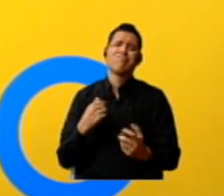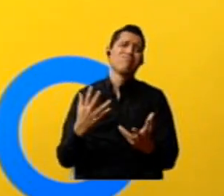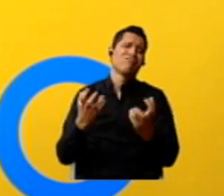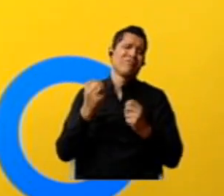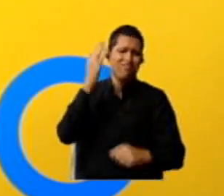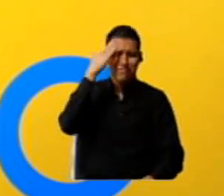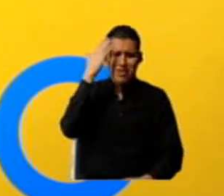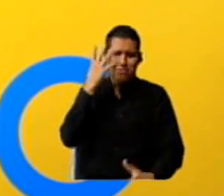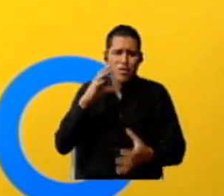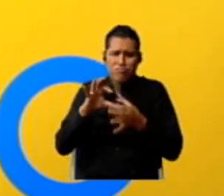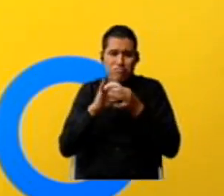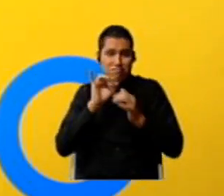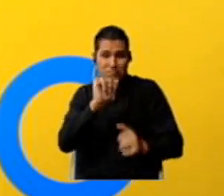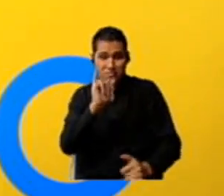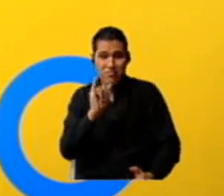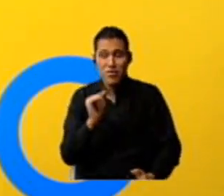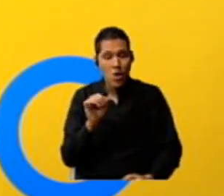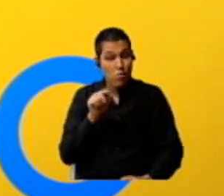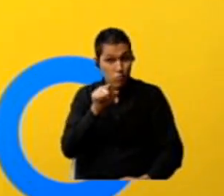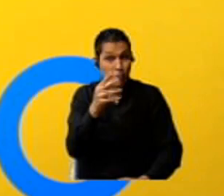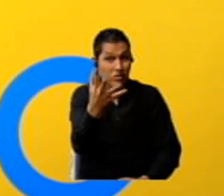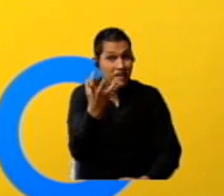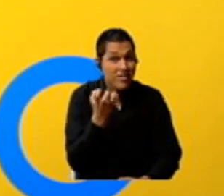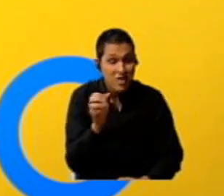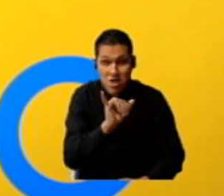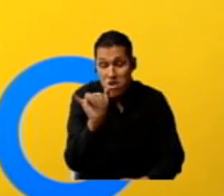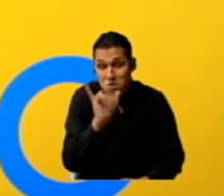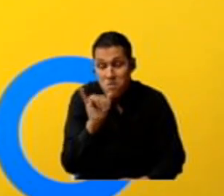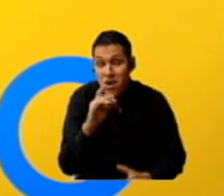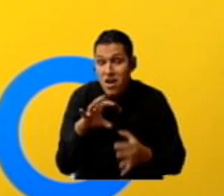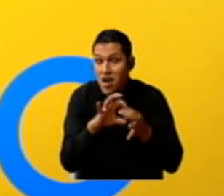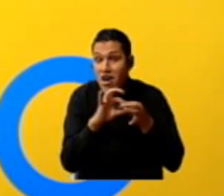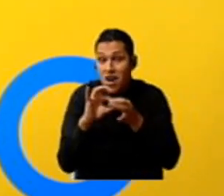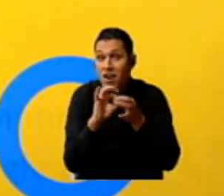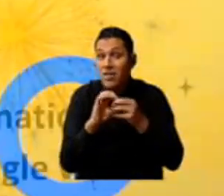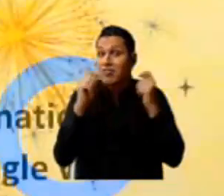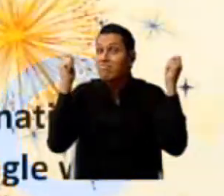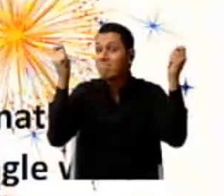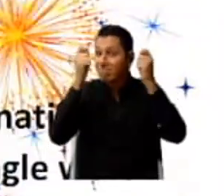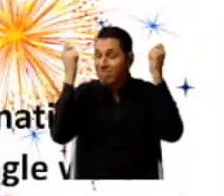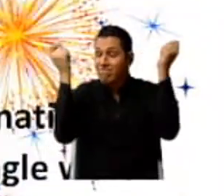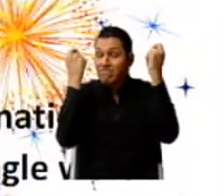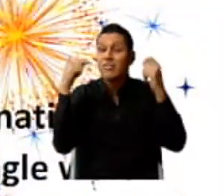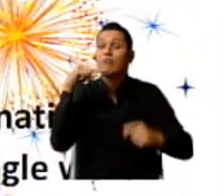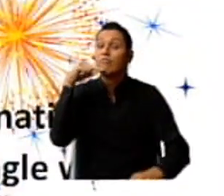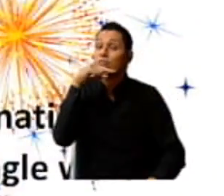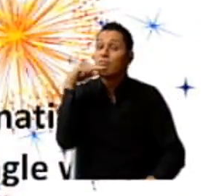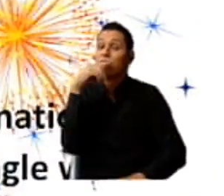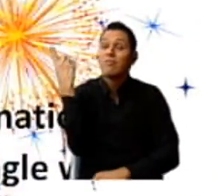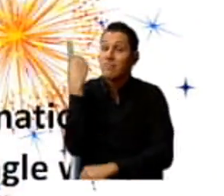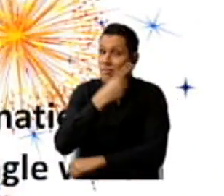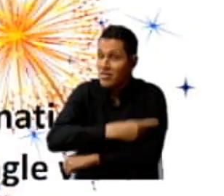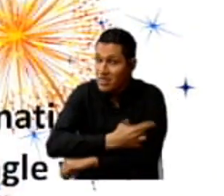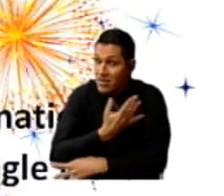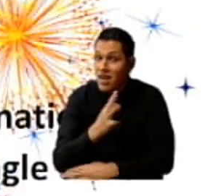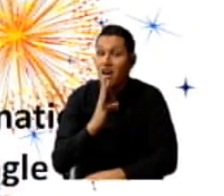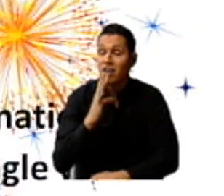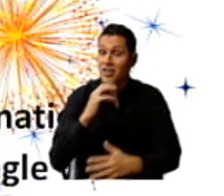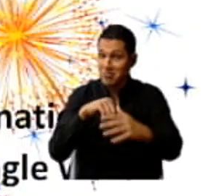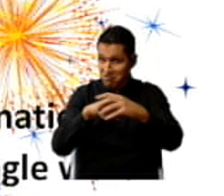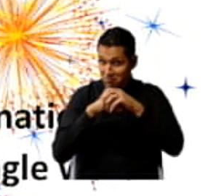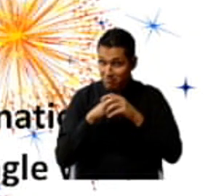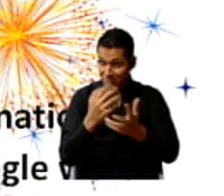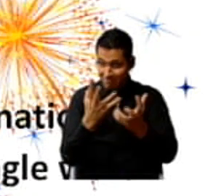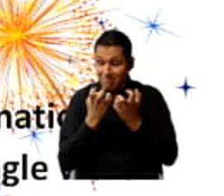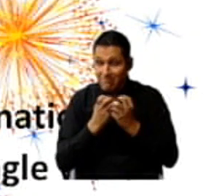about that! Do you want to know about holidays and celebrations in English-speaking countries?